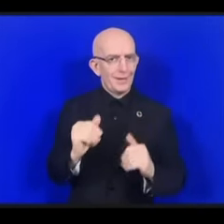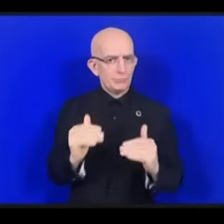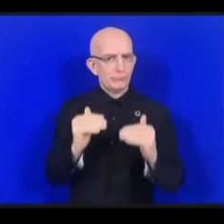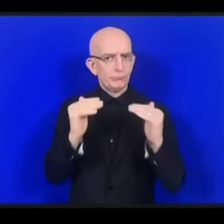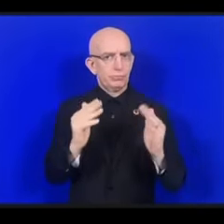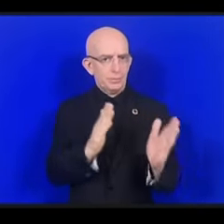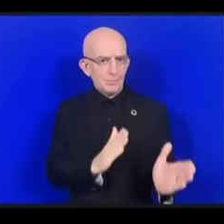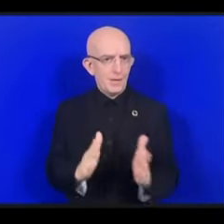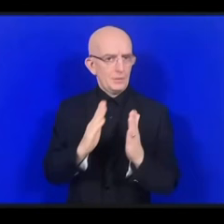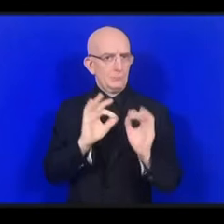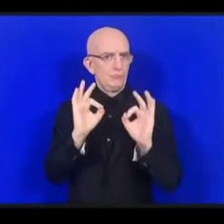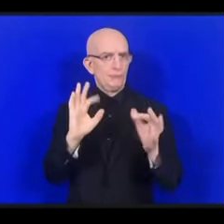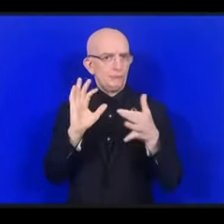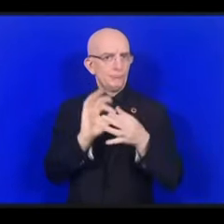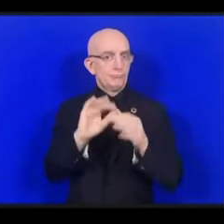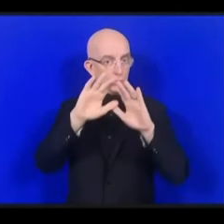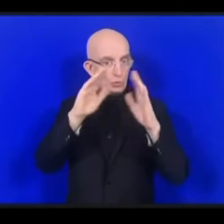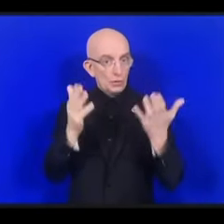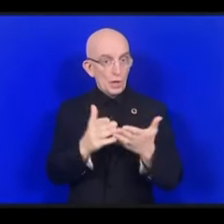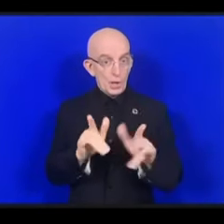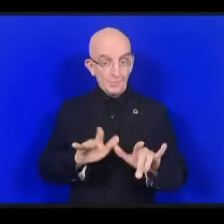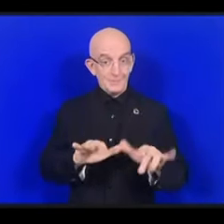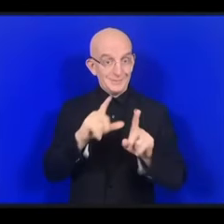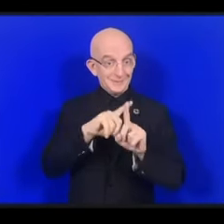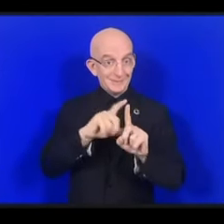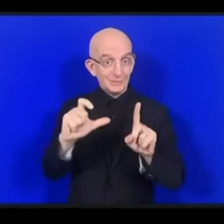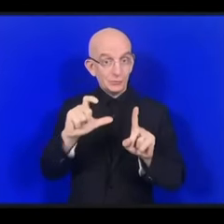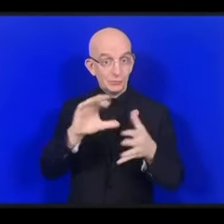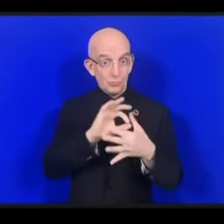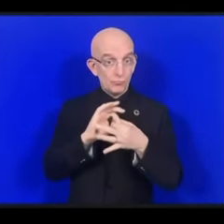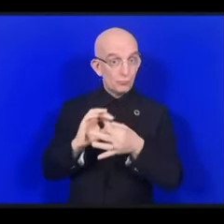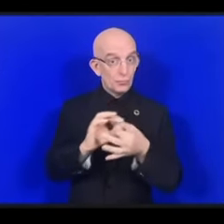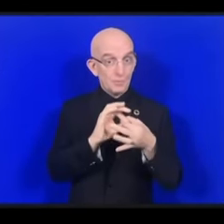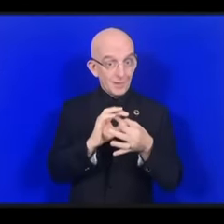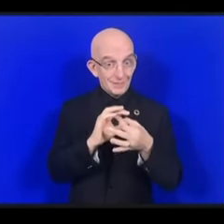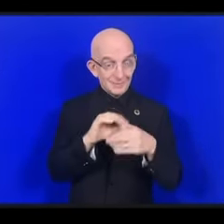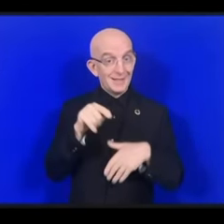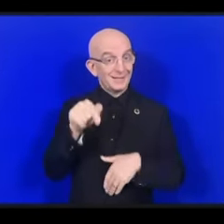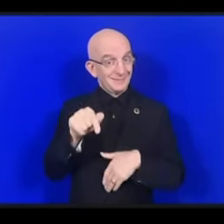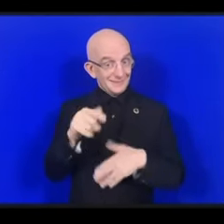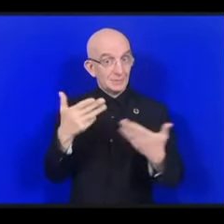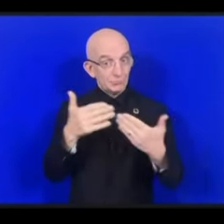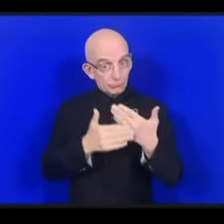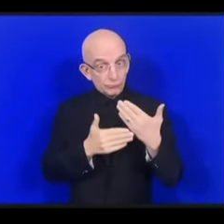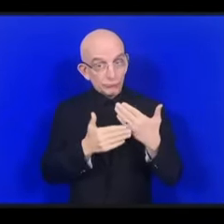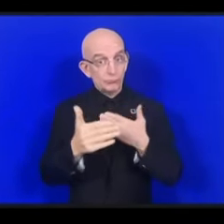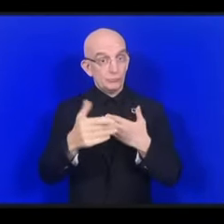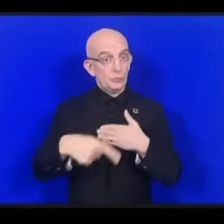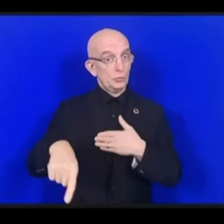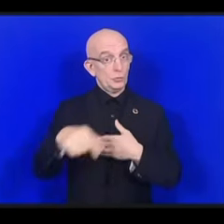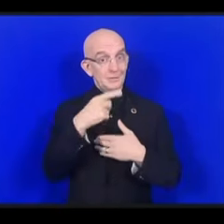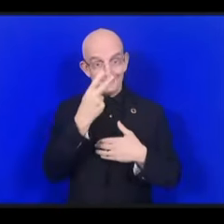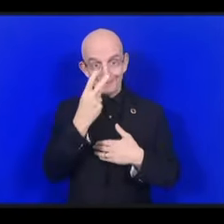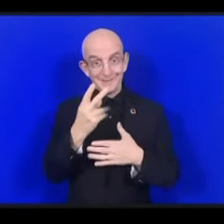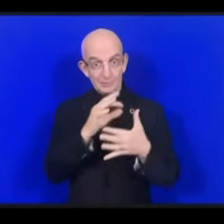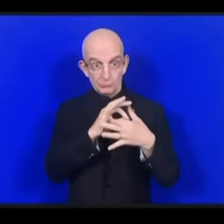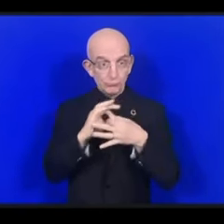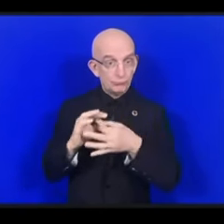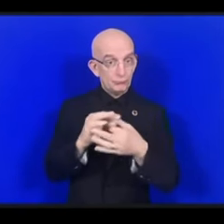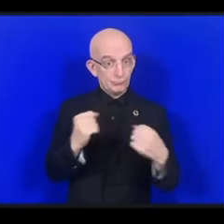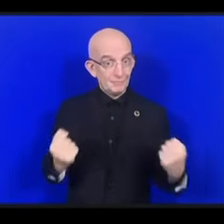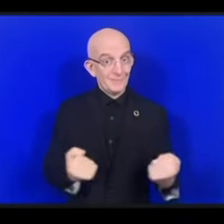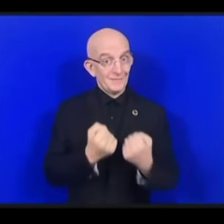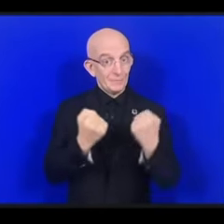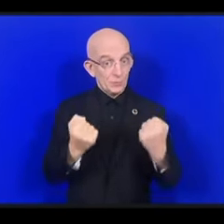Witnessing that our collective efforts here in the past week, I'm confident that IGF is